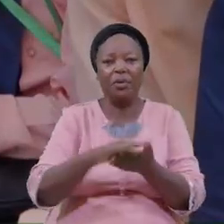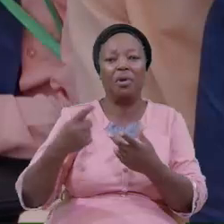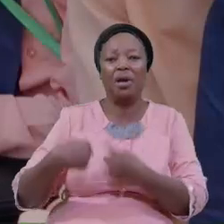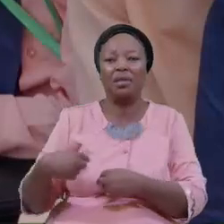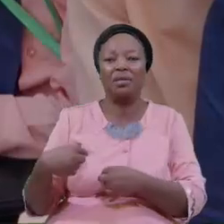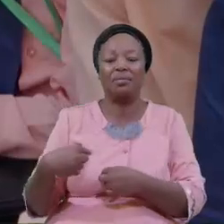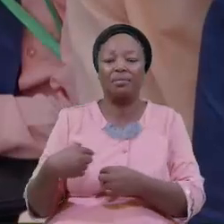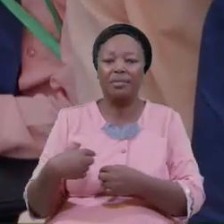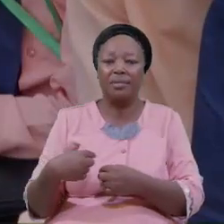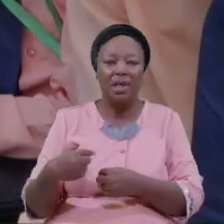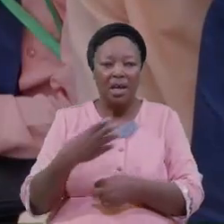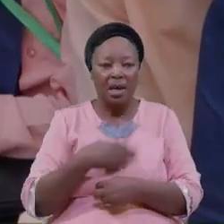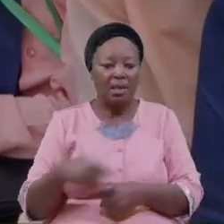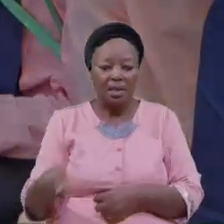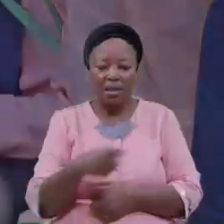And he brought the woman,